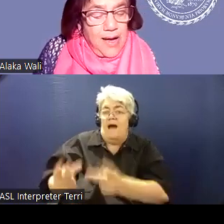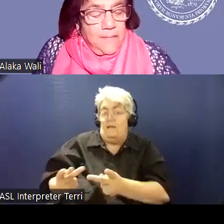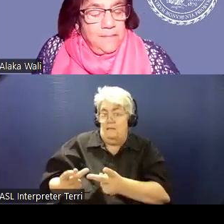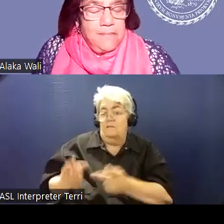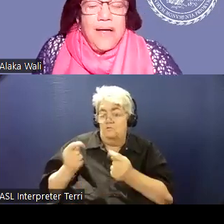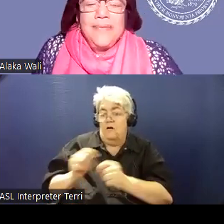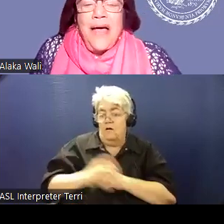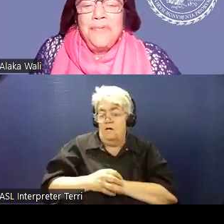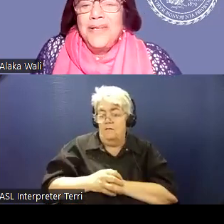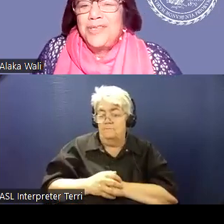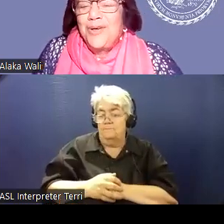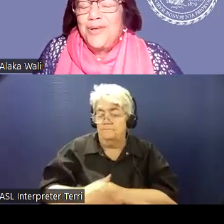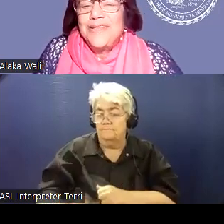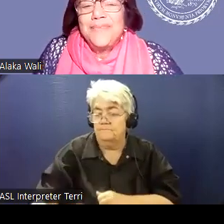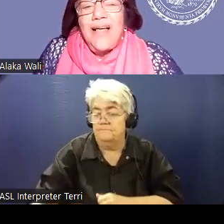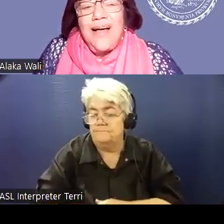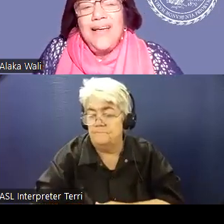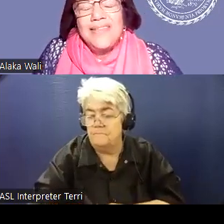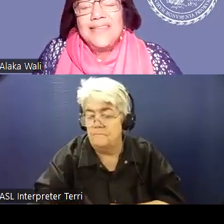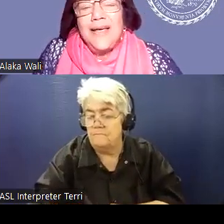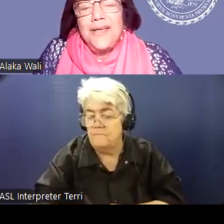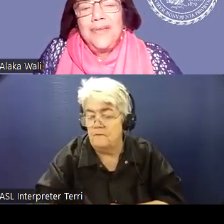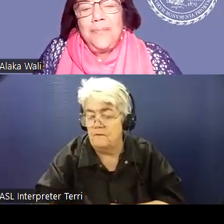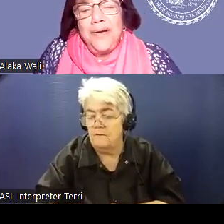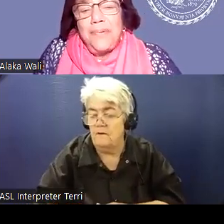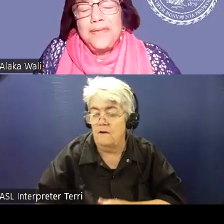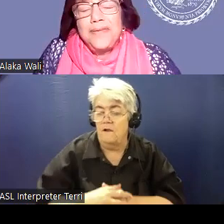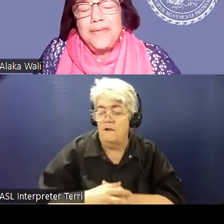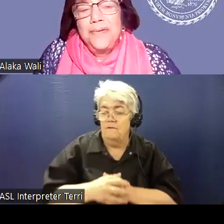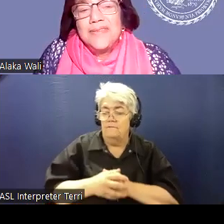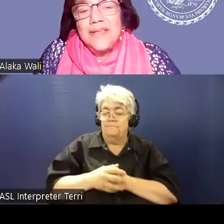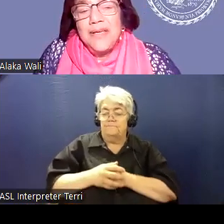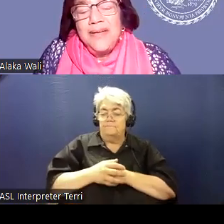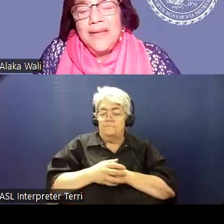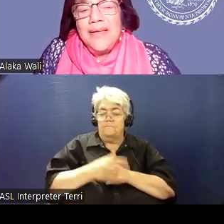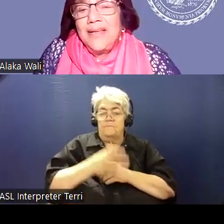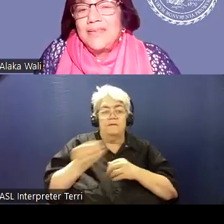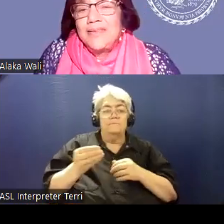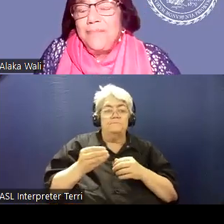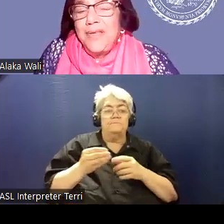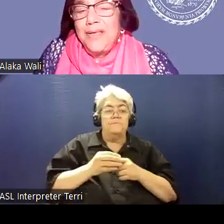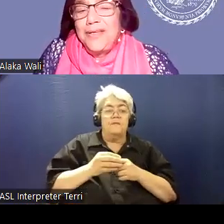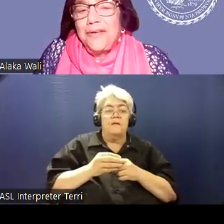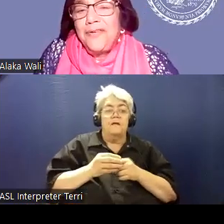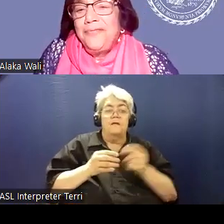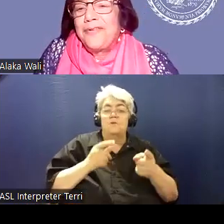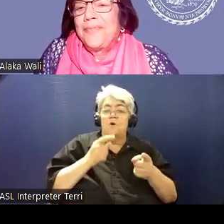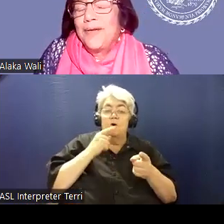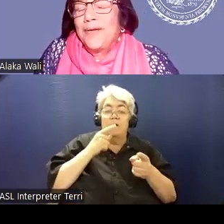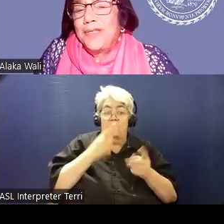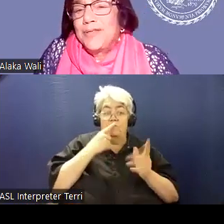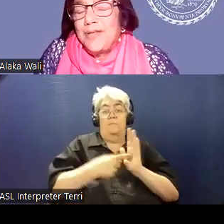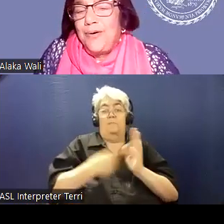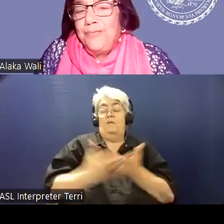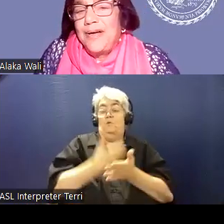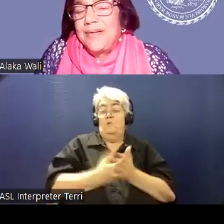So now I'm going to show you some slides and tell you a little bit about the new exhibit. It's completely different from the